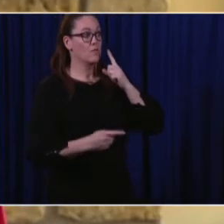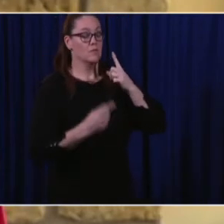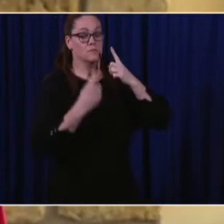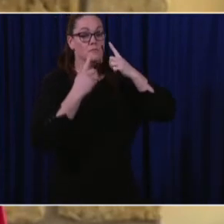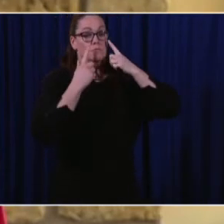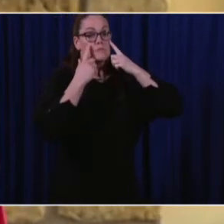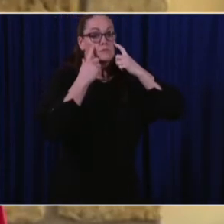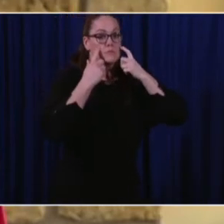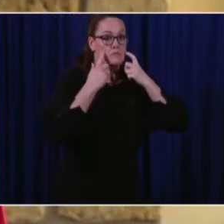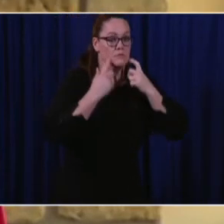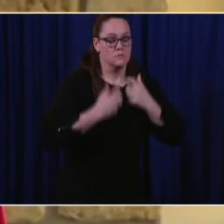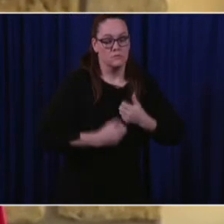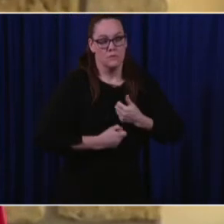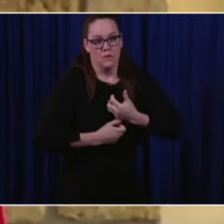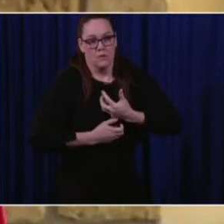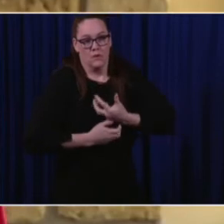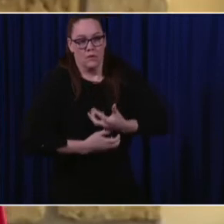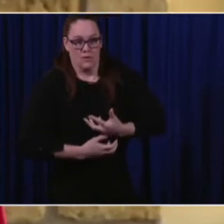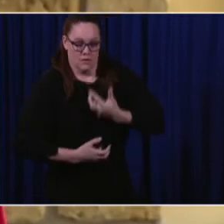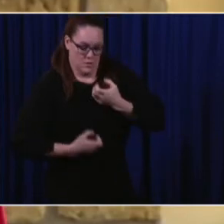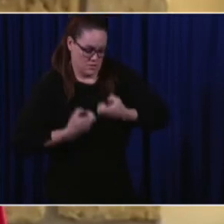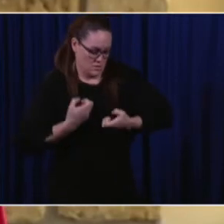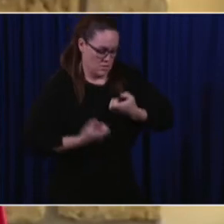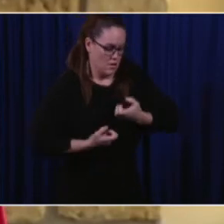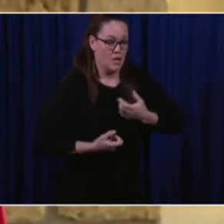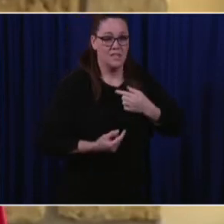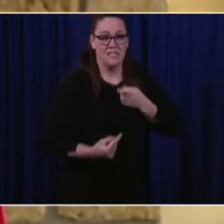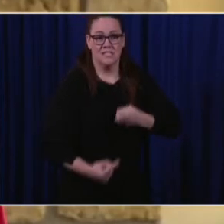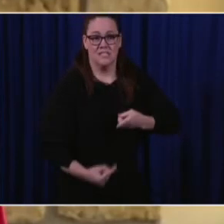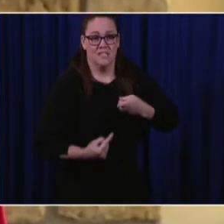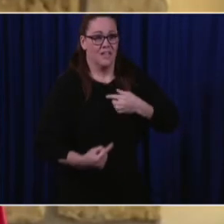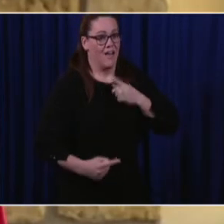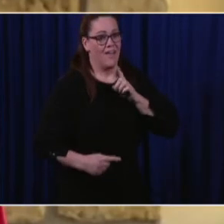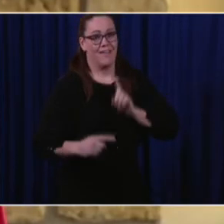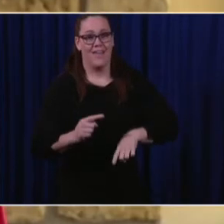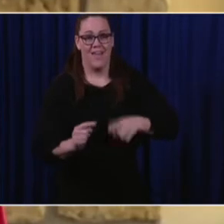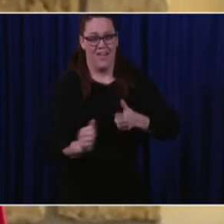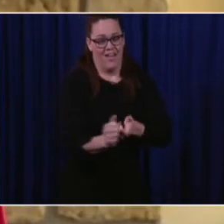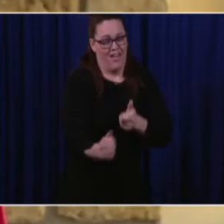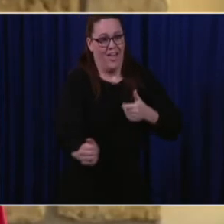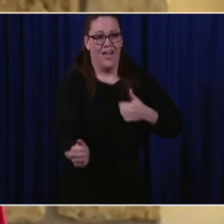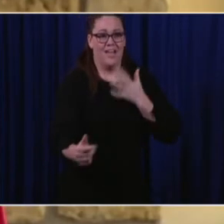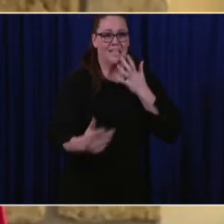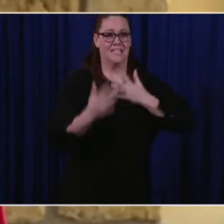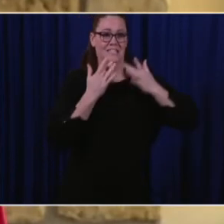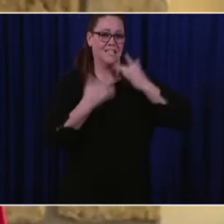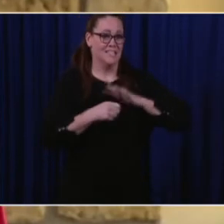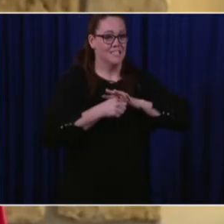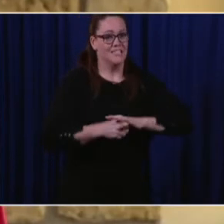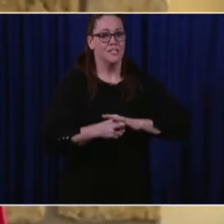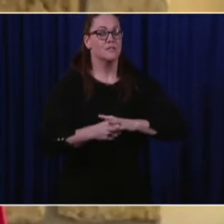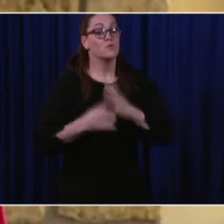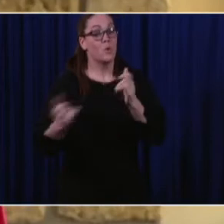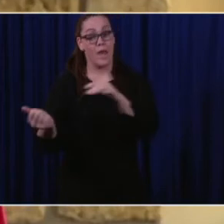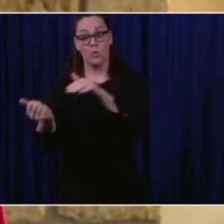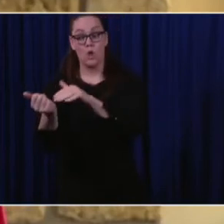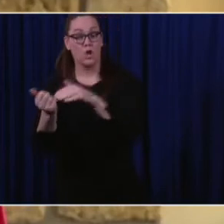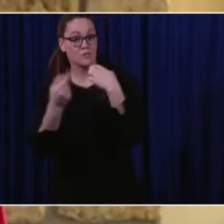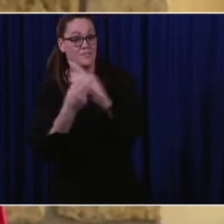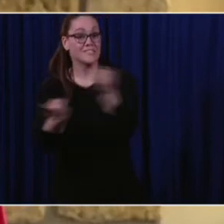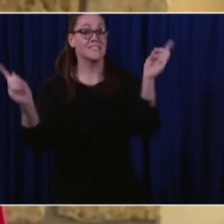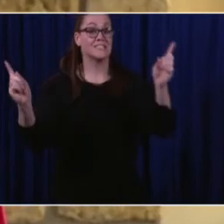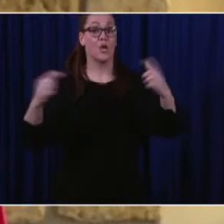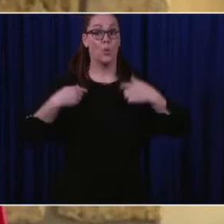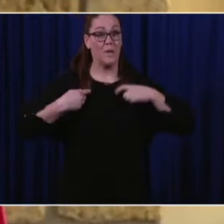with in the hospitals. And you just had your doctors today say that they can't sound the alarm loud enough. So is it time to admit that the curfew is